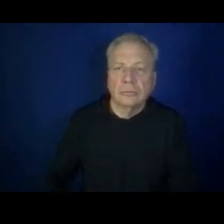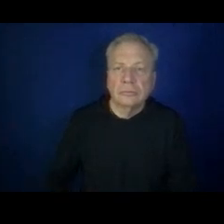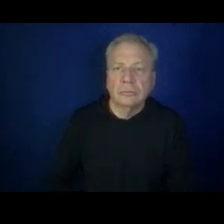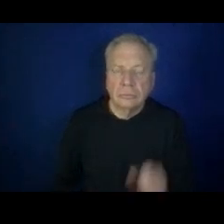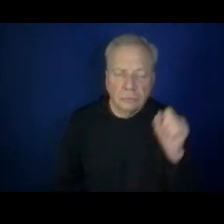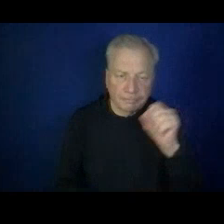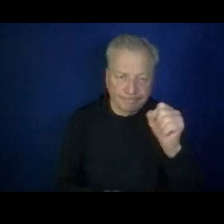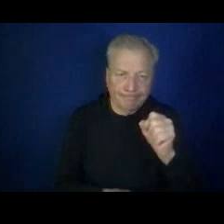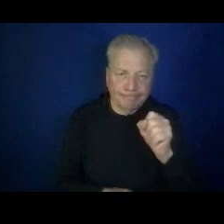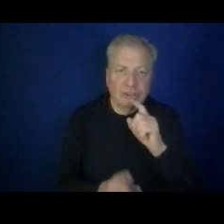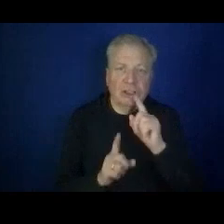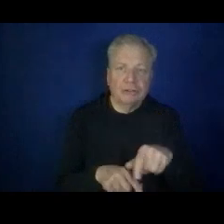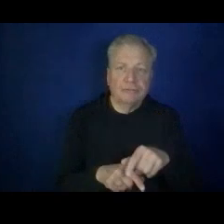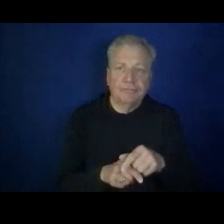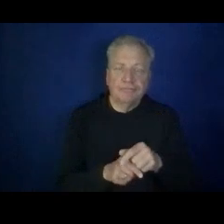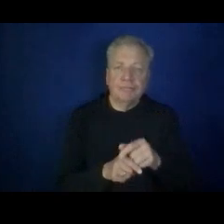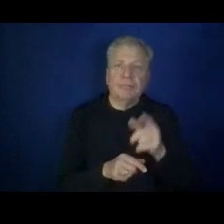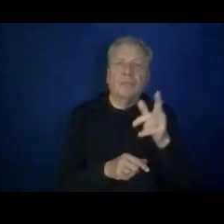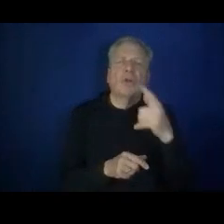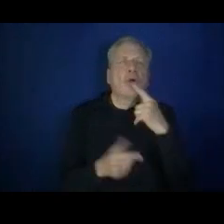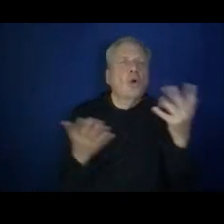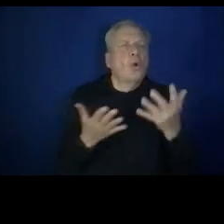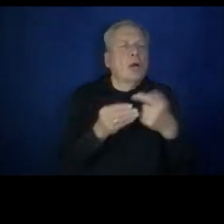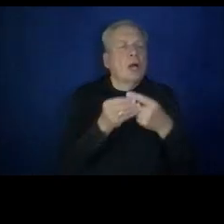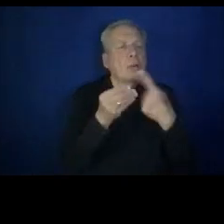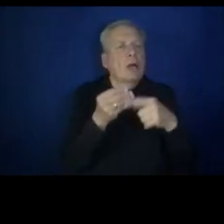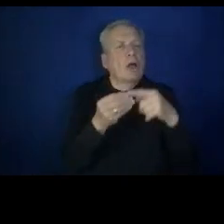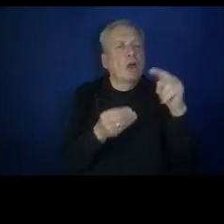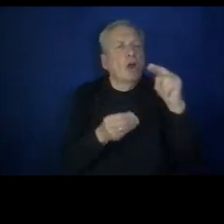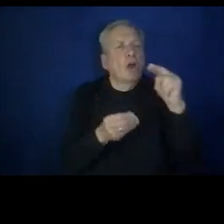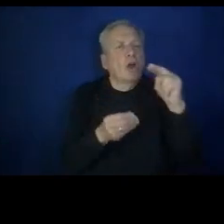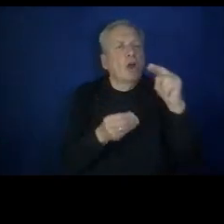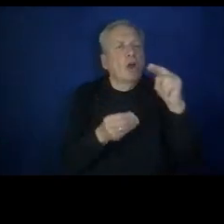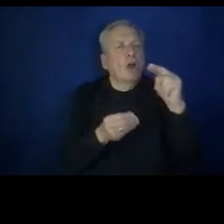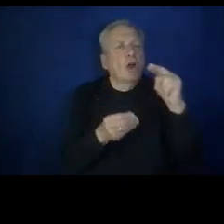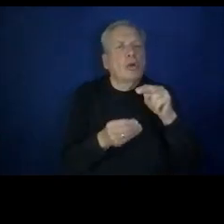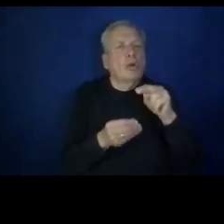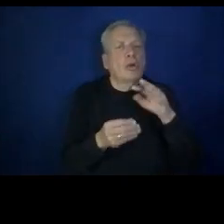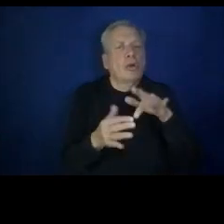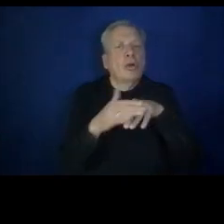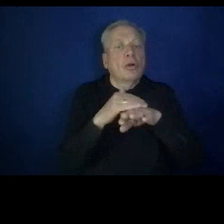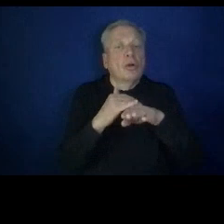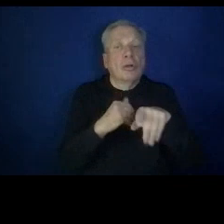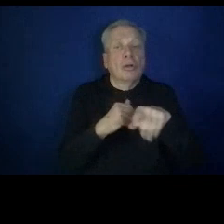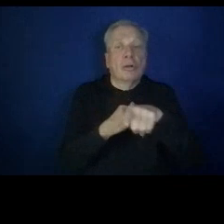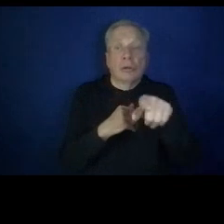Yeah. Okay. What about the North Entrance Road? It's a great road.